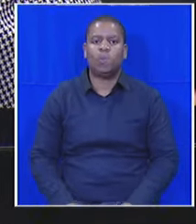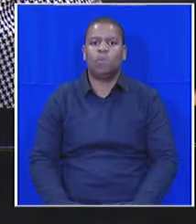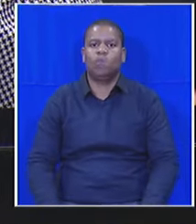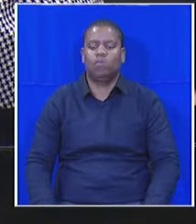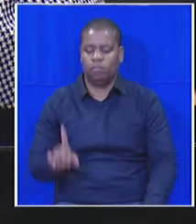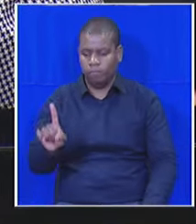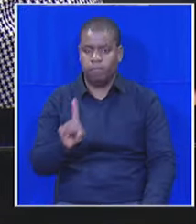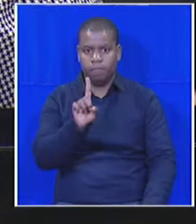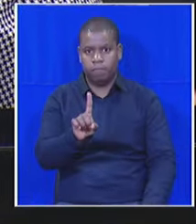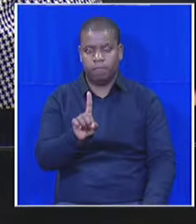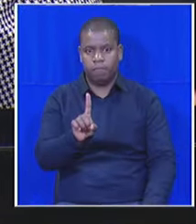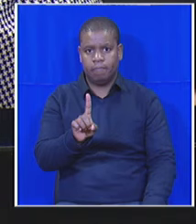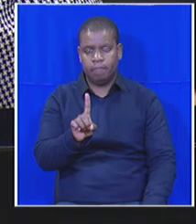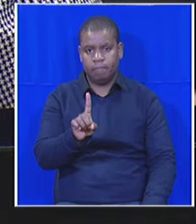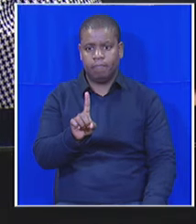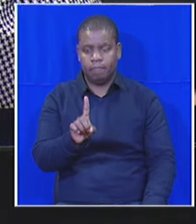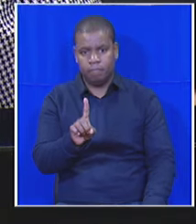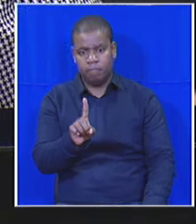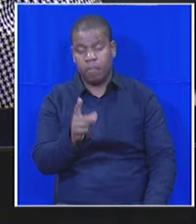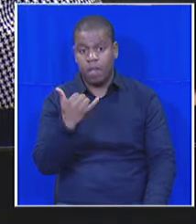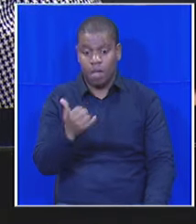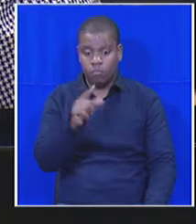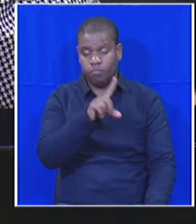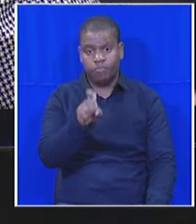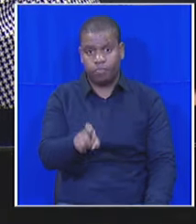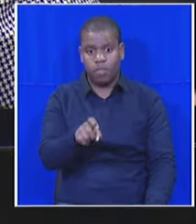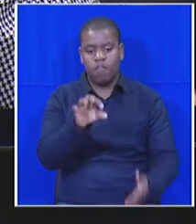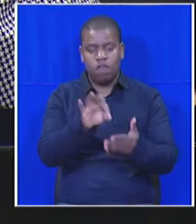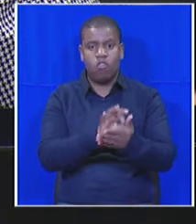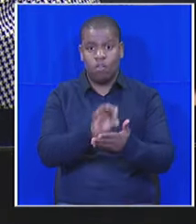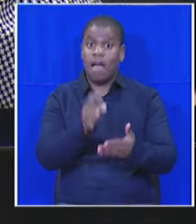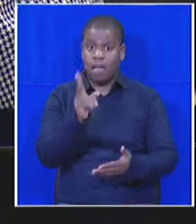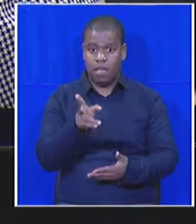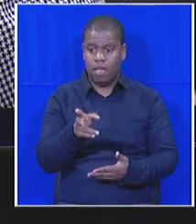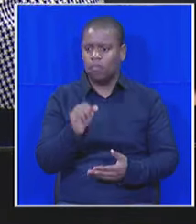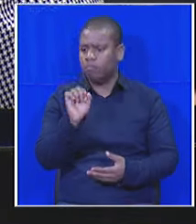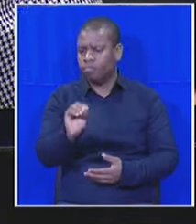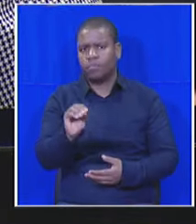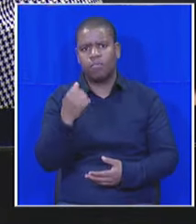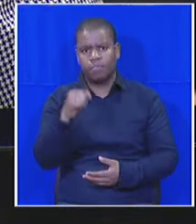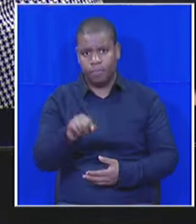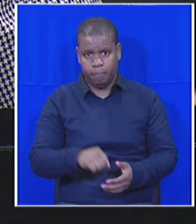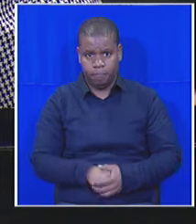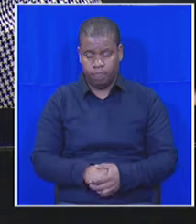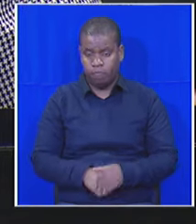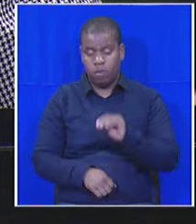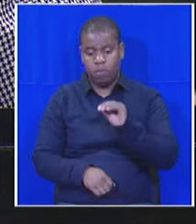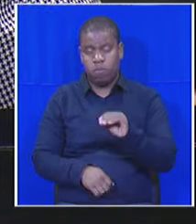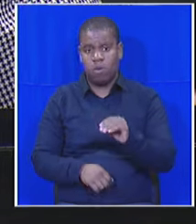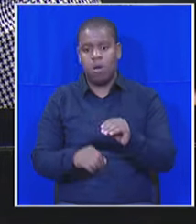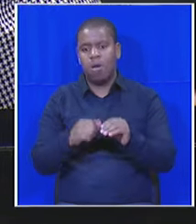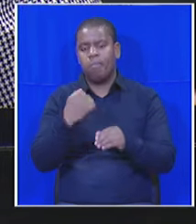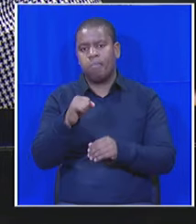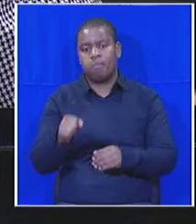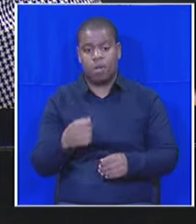Honorable members, I now put the vote again. Are there any objections? In light of the objections, I will